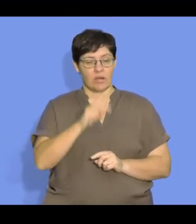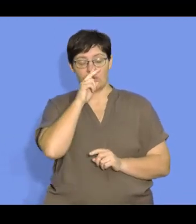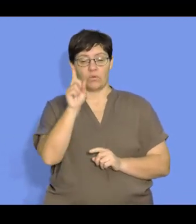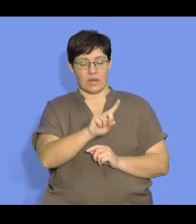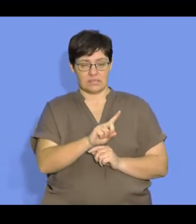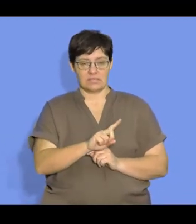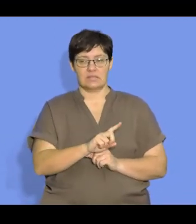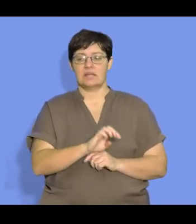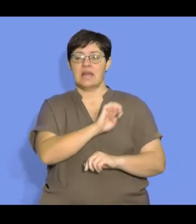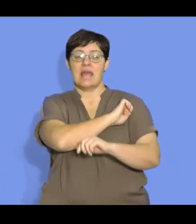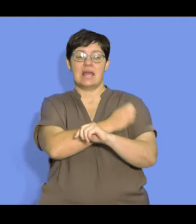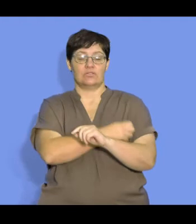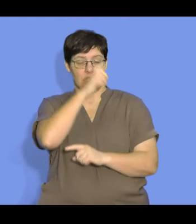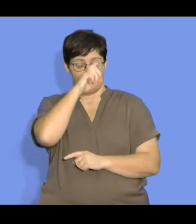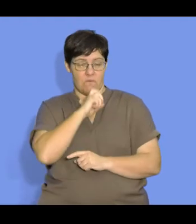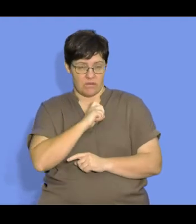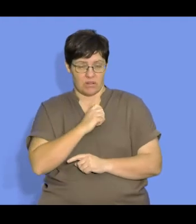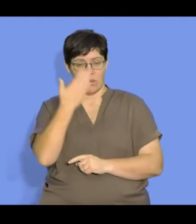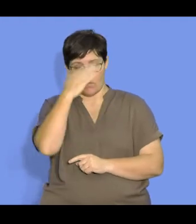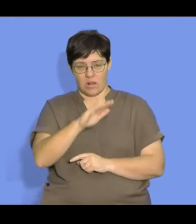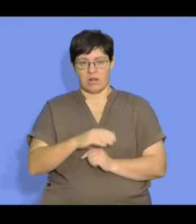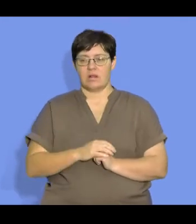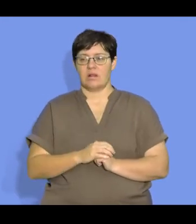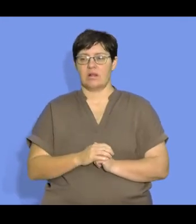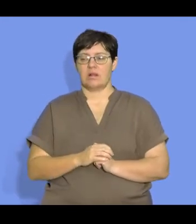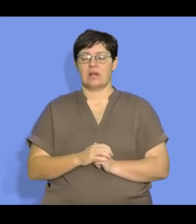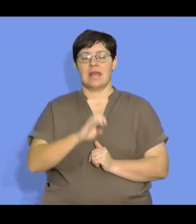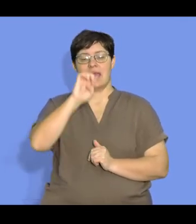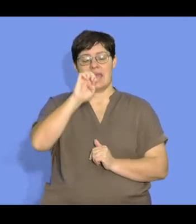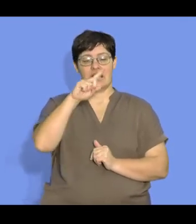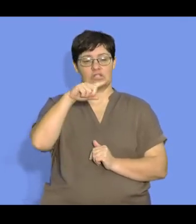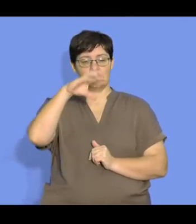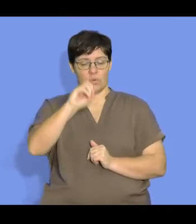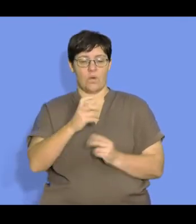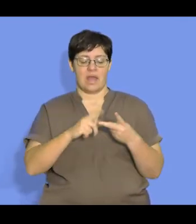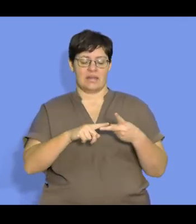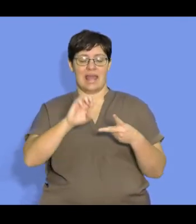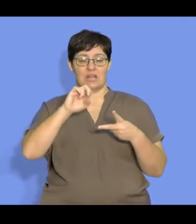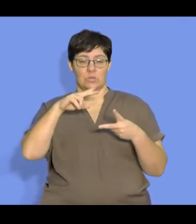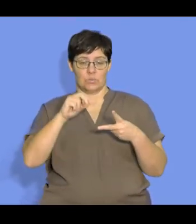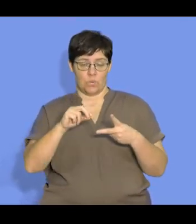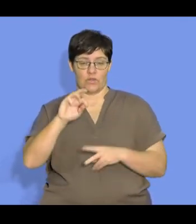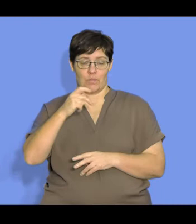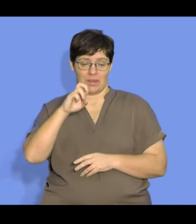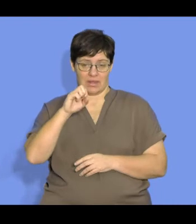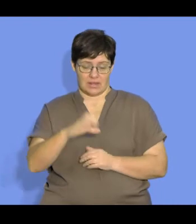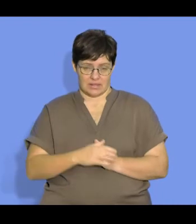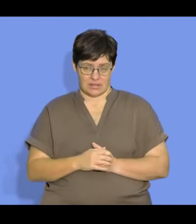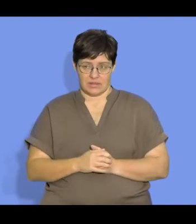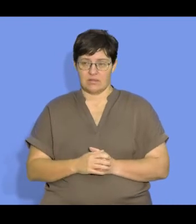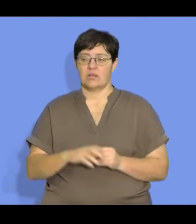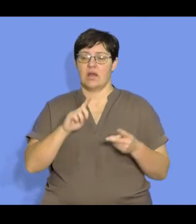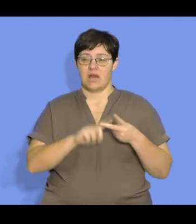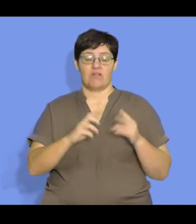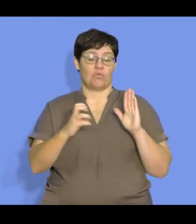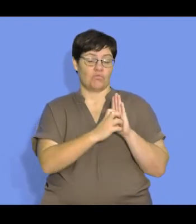the energy profiles, which we know is the exo and endothermic profiles that we looked at. We looked at the